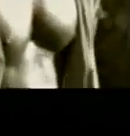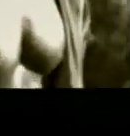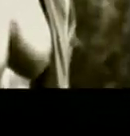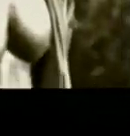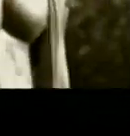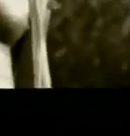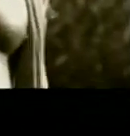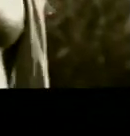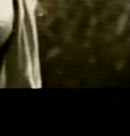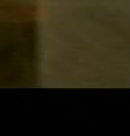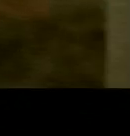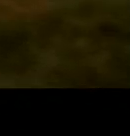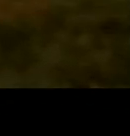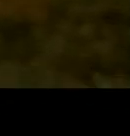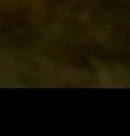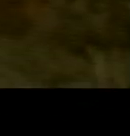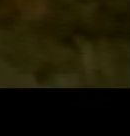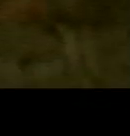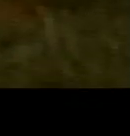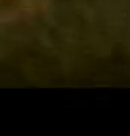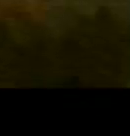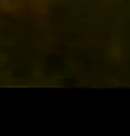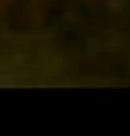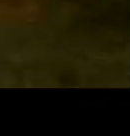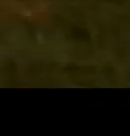pillow. Rockstar, was my